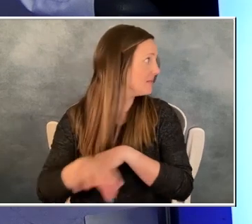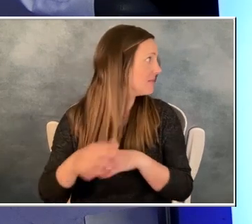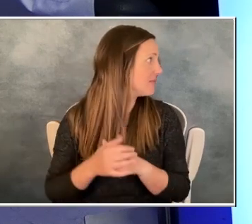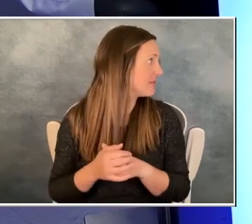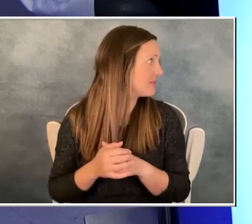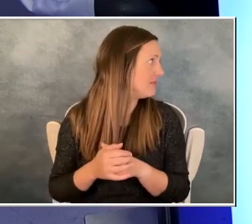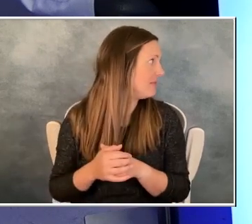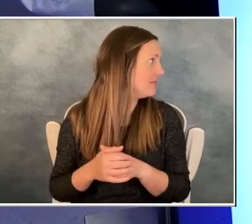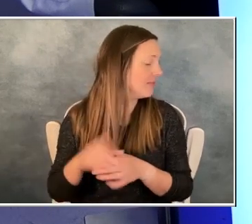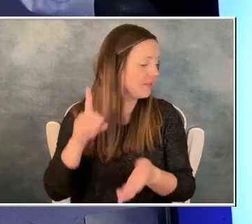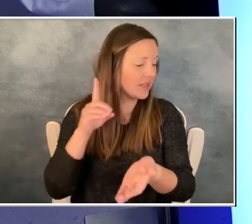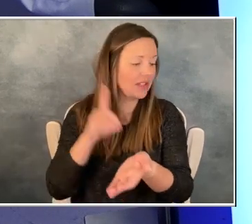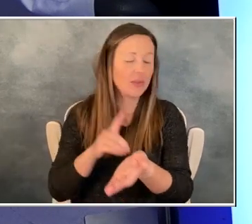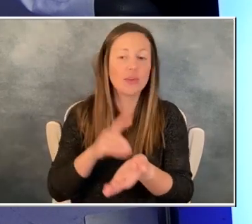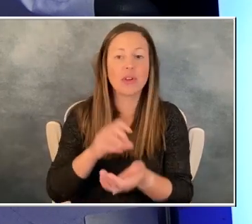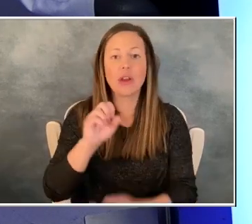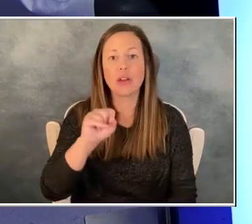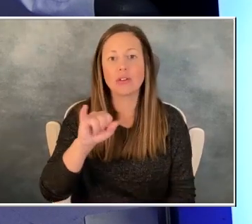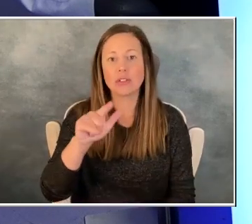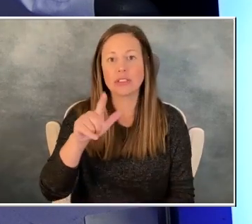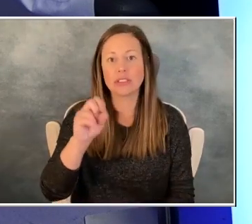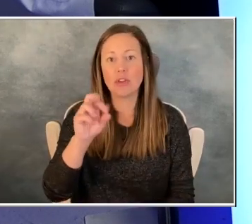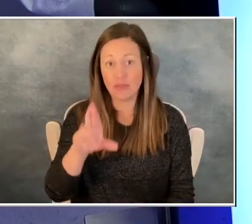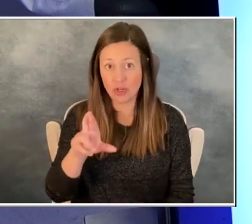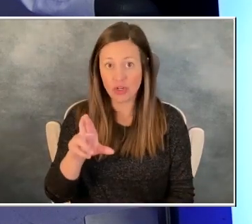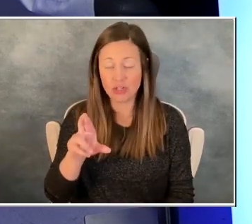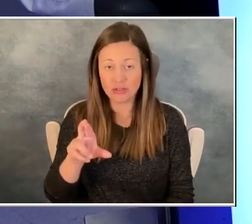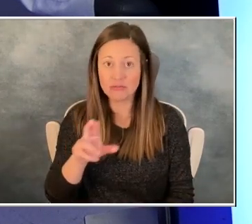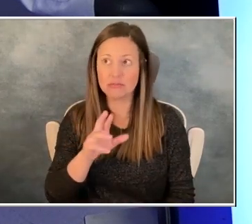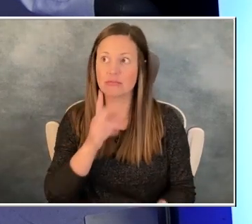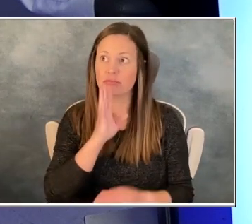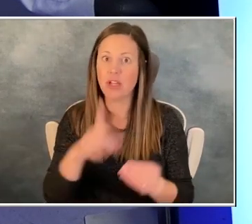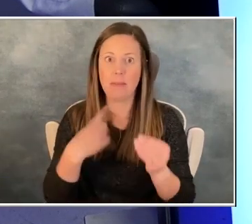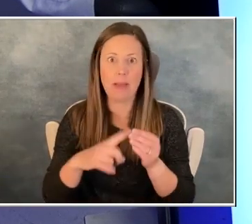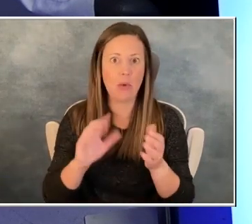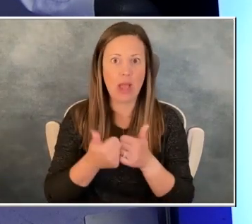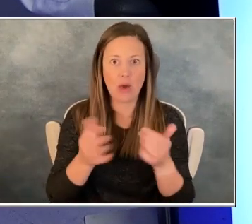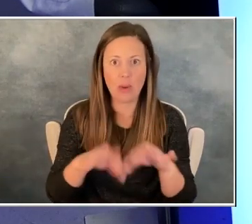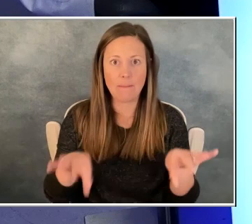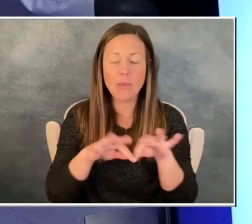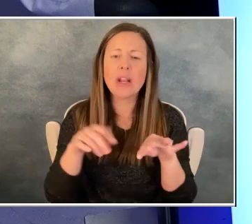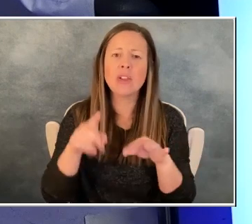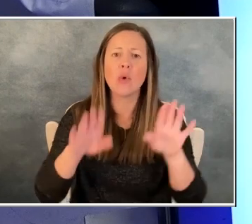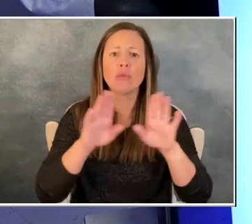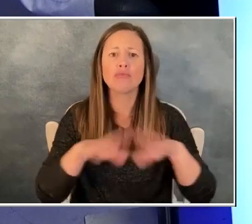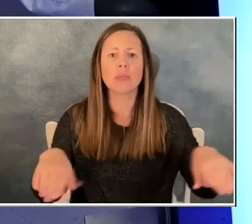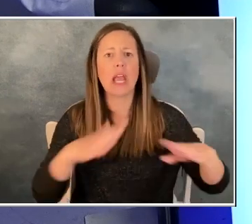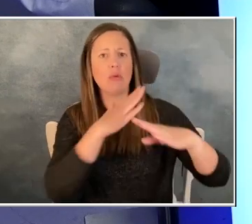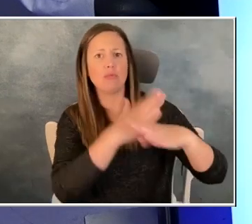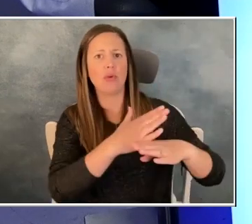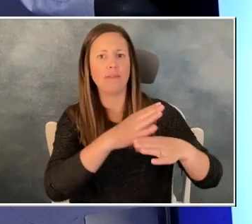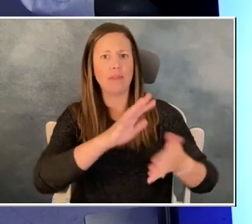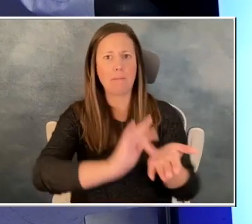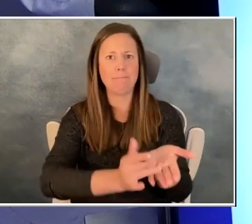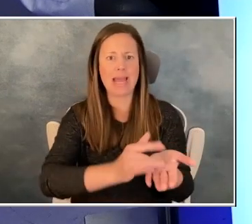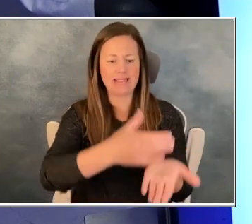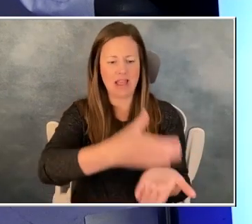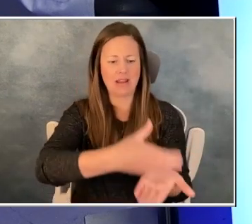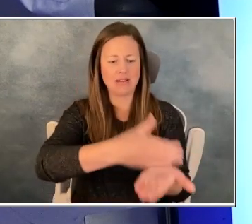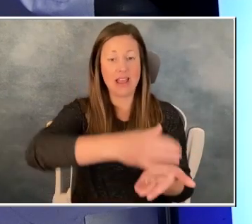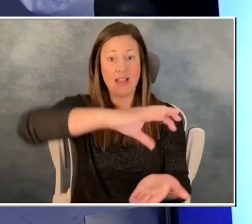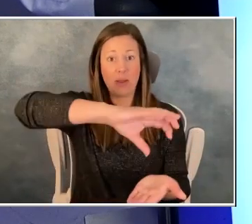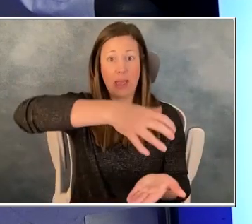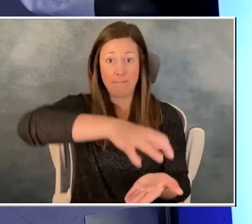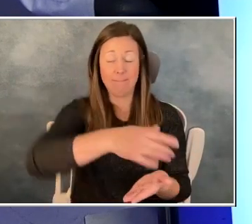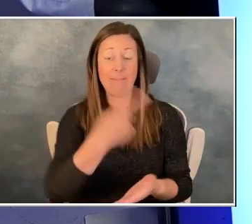how important it is, and Dr. Thornton, to keep medications away. Those childproof caps aren't always childproof. Kids can find a way to get in,